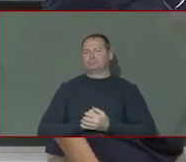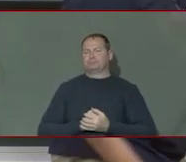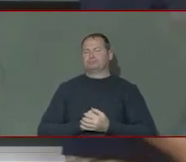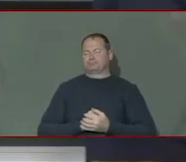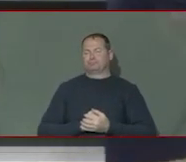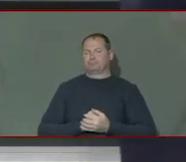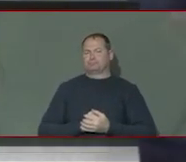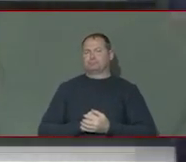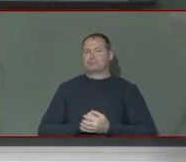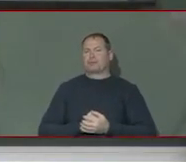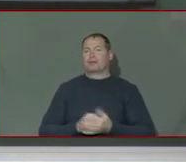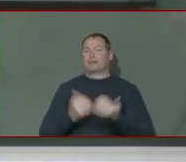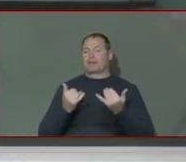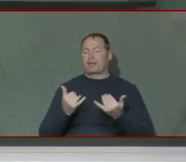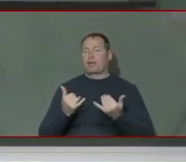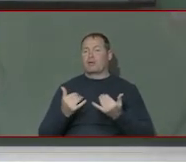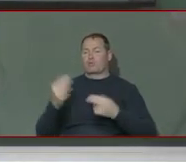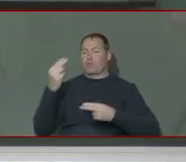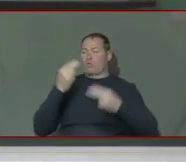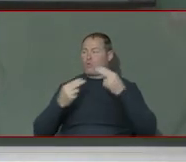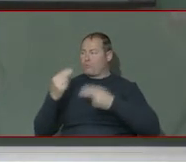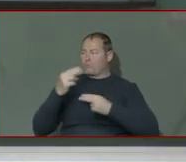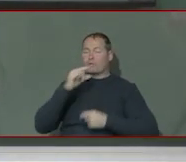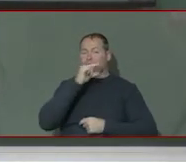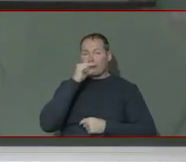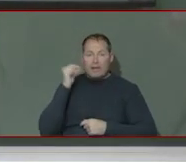seen. What is the name of the hormone? You say?